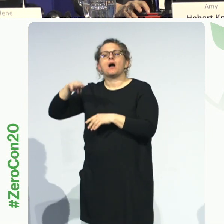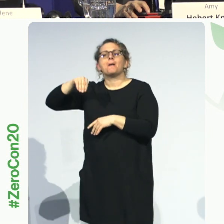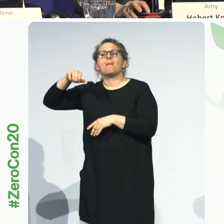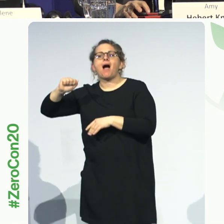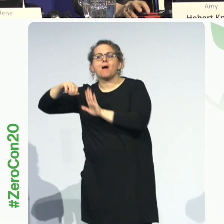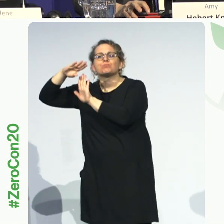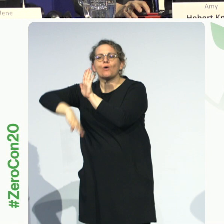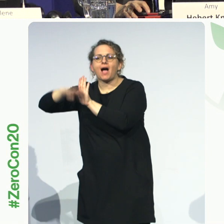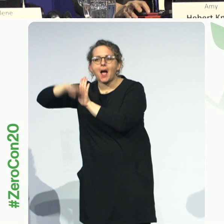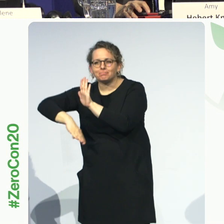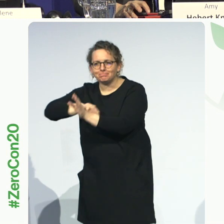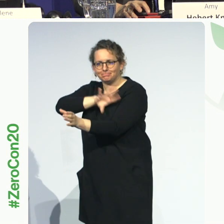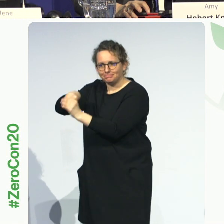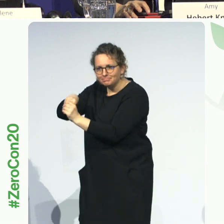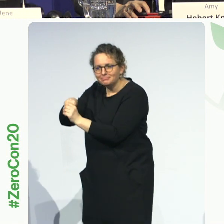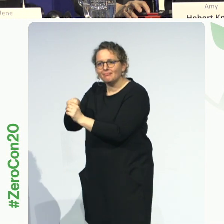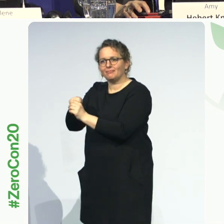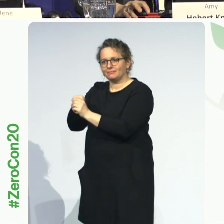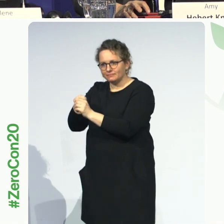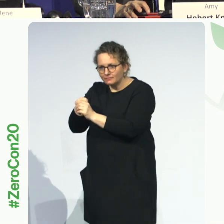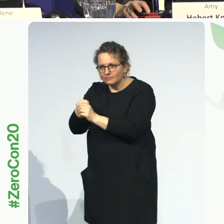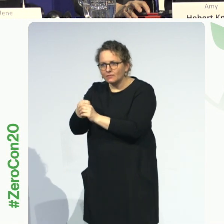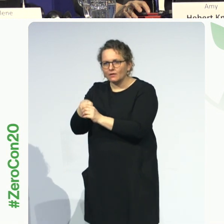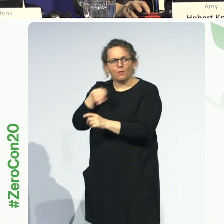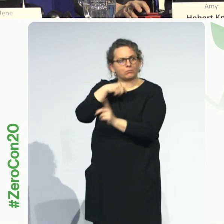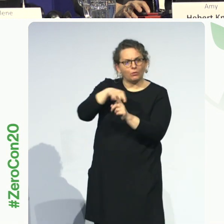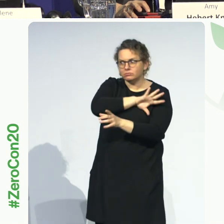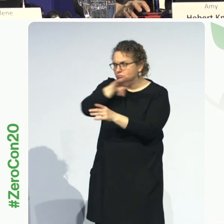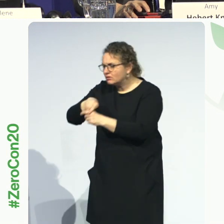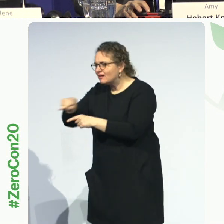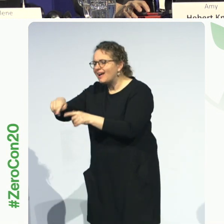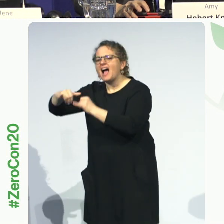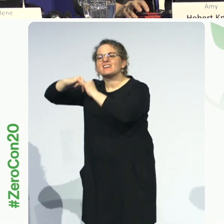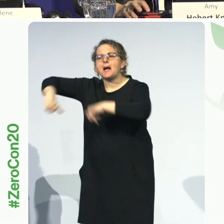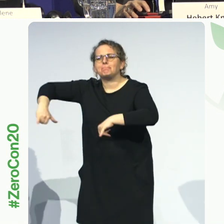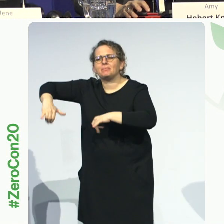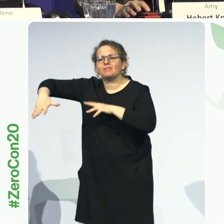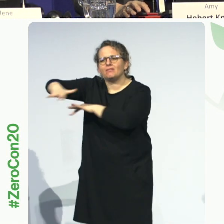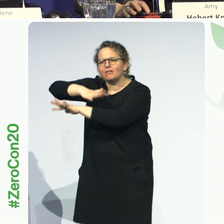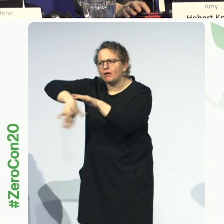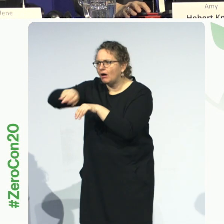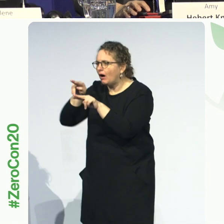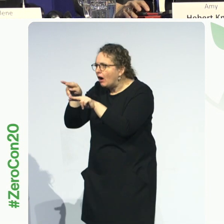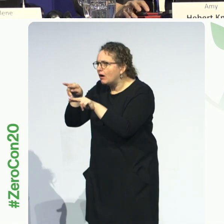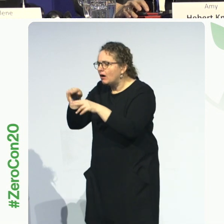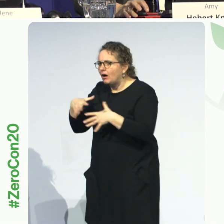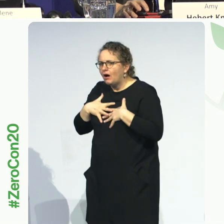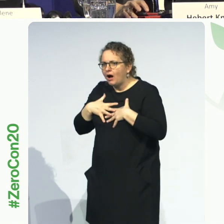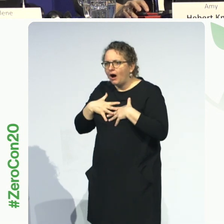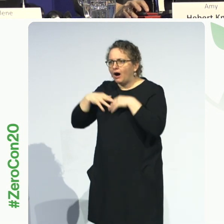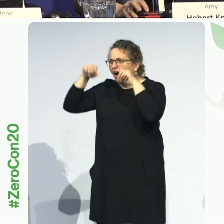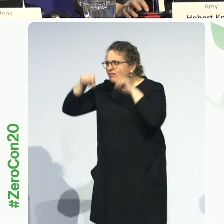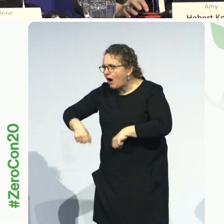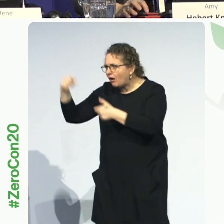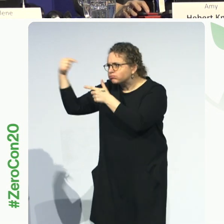and realized when they arrived on campus that this was a deaf leadership master program. They had no idea they